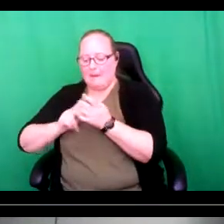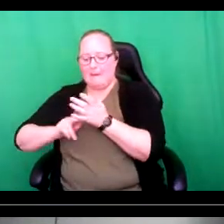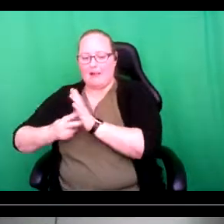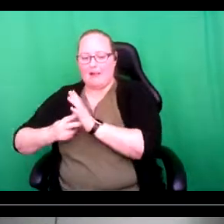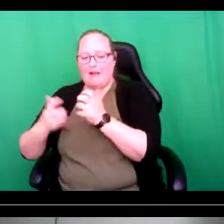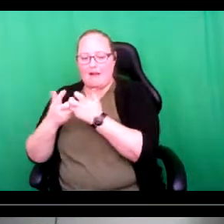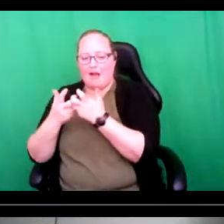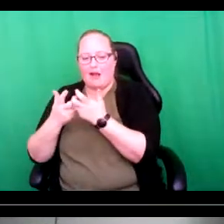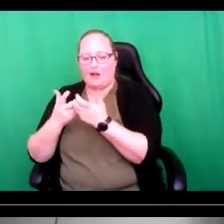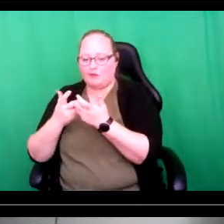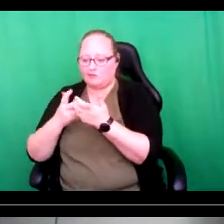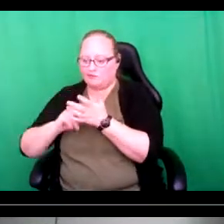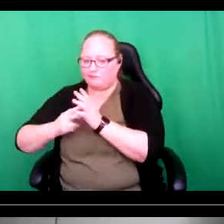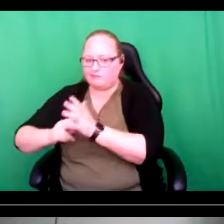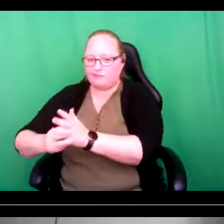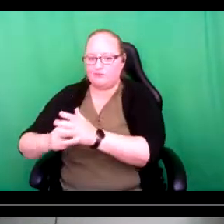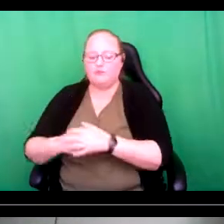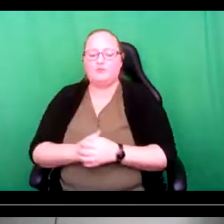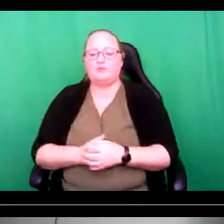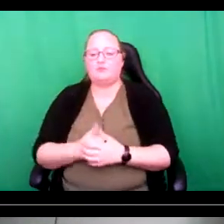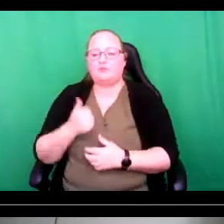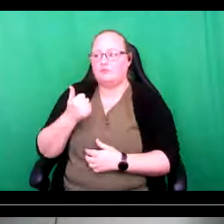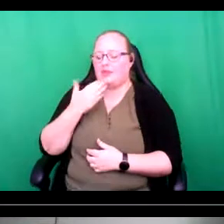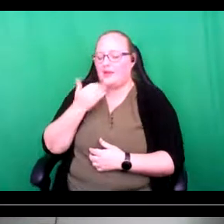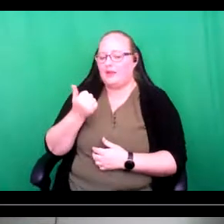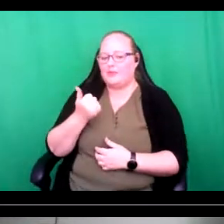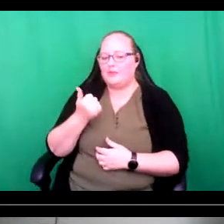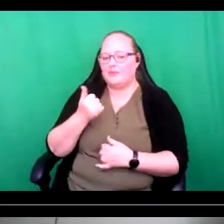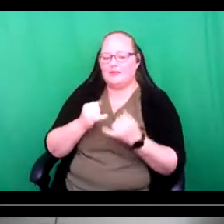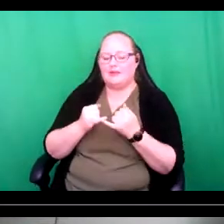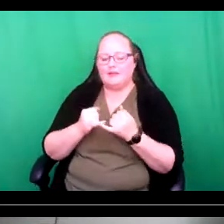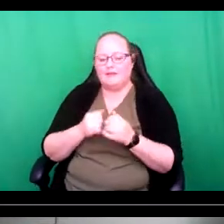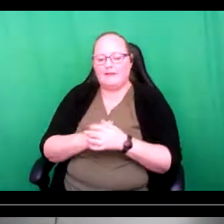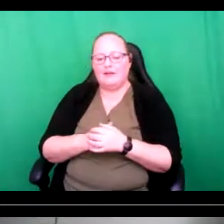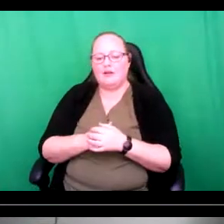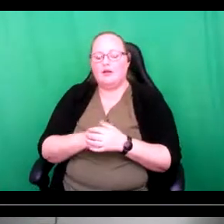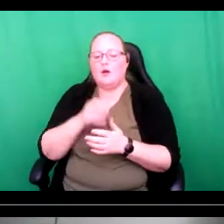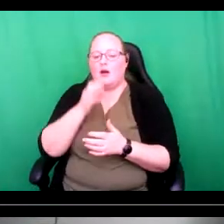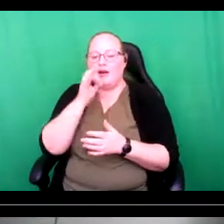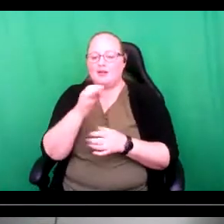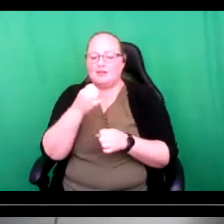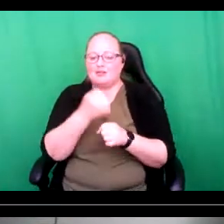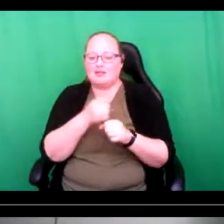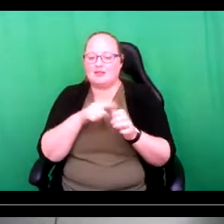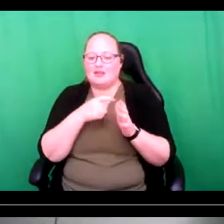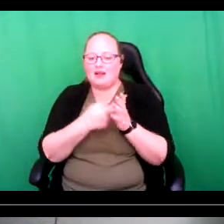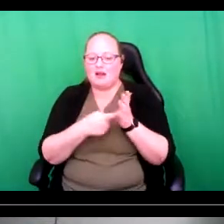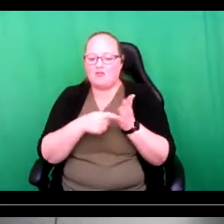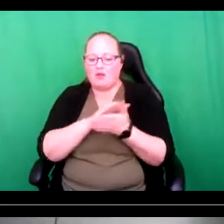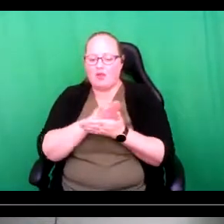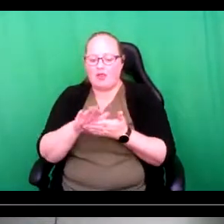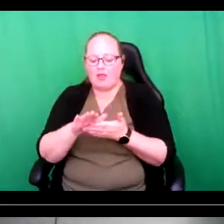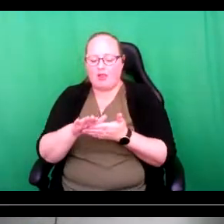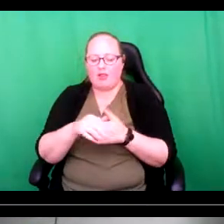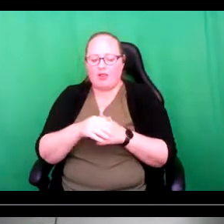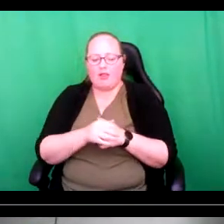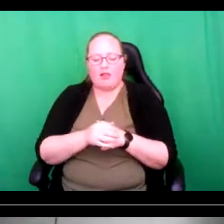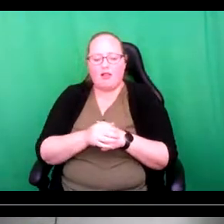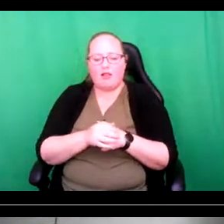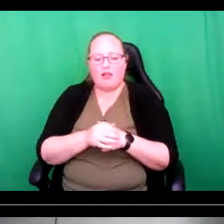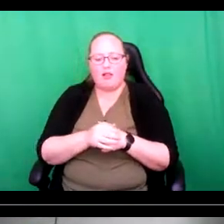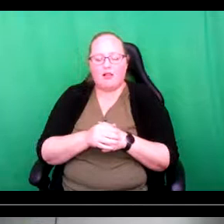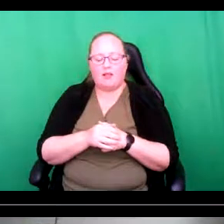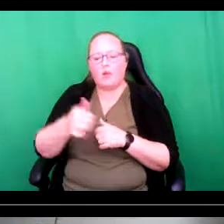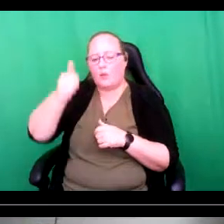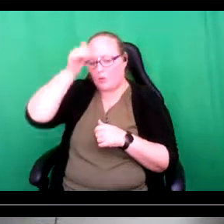Absolutely. Thanks, Steve. Thank you. The next question, Gareth, this is one which we know has come up before and is